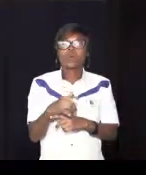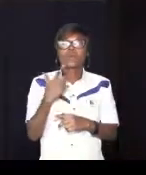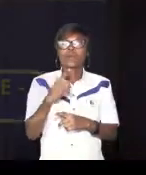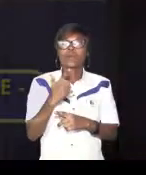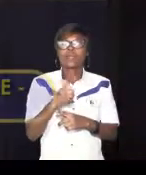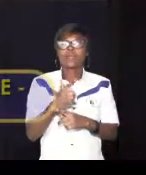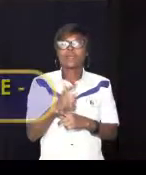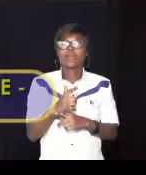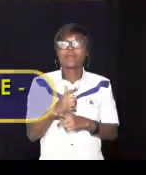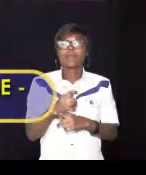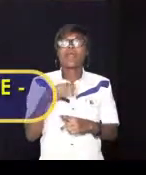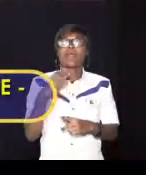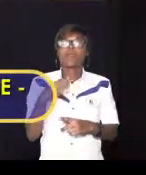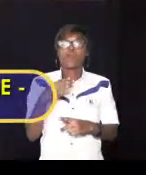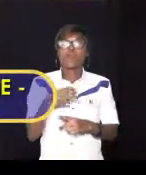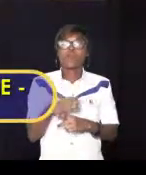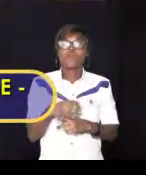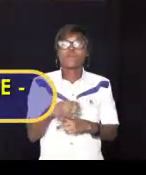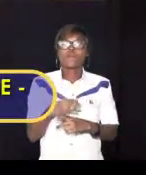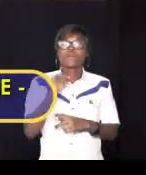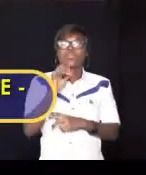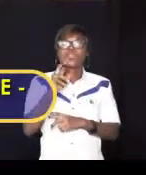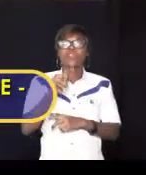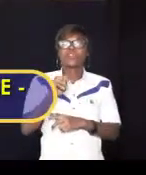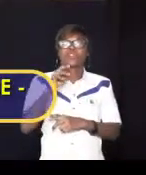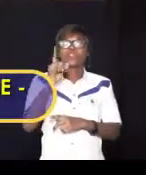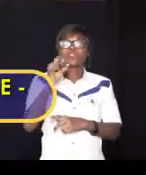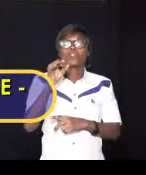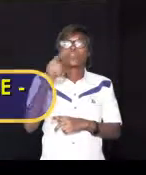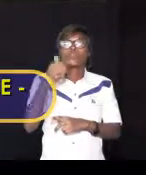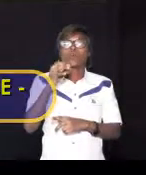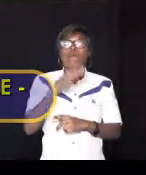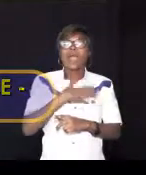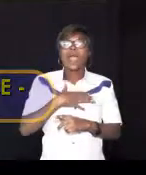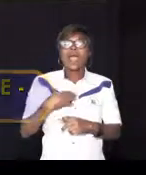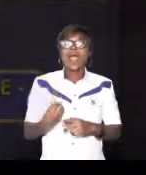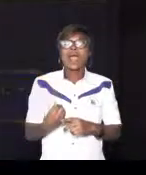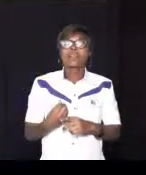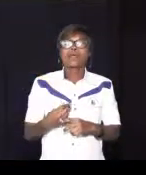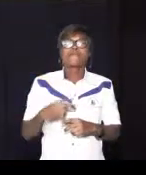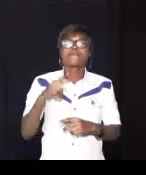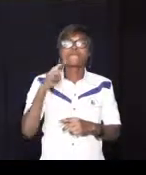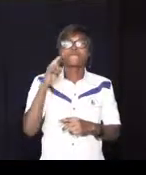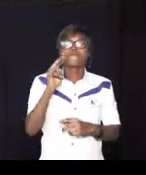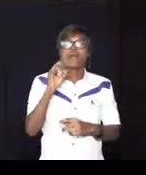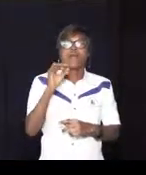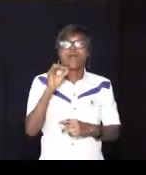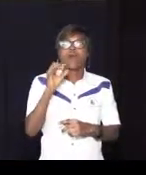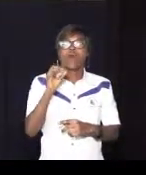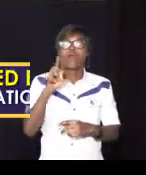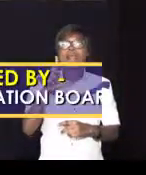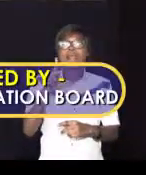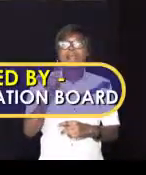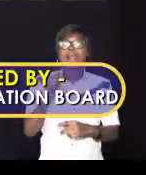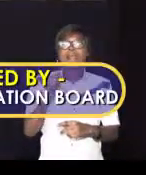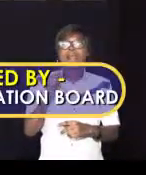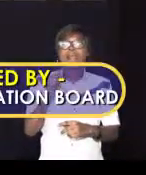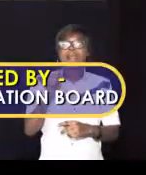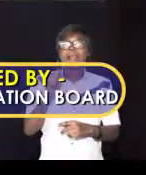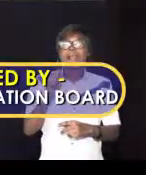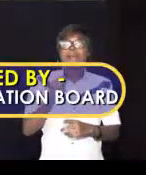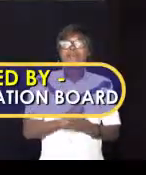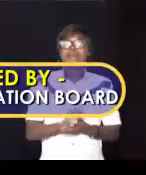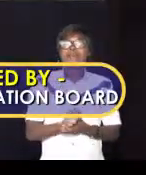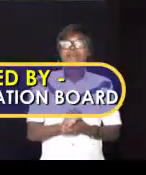yellow, green, blue, indigo, and violet. That is, each letter